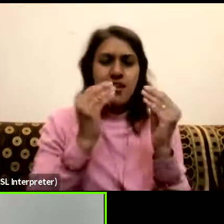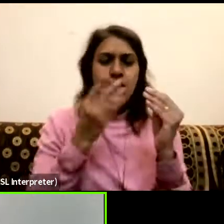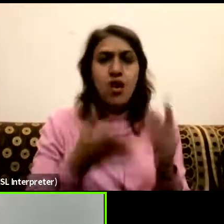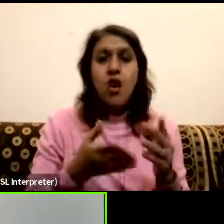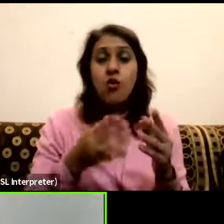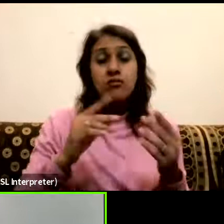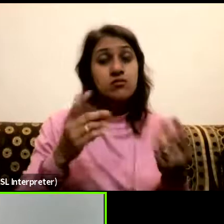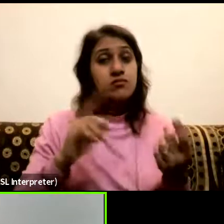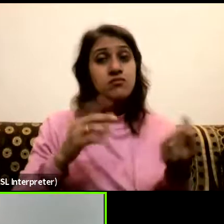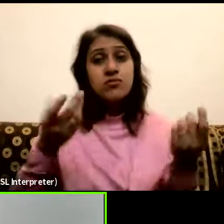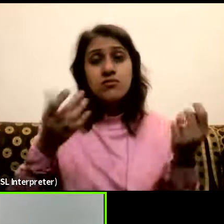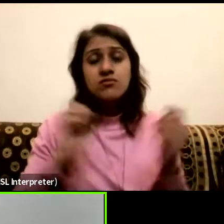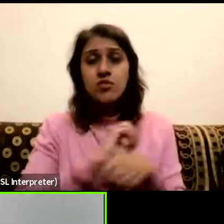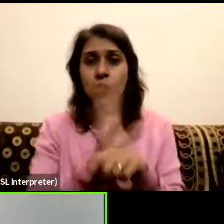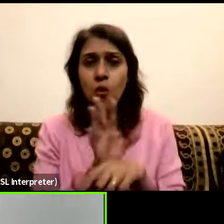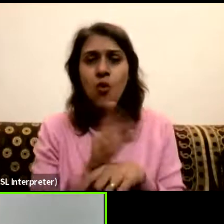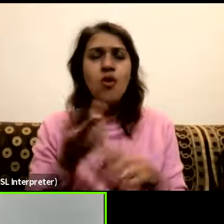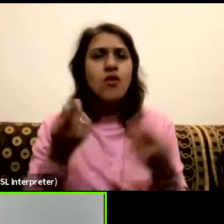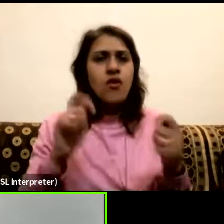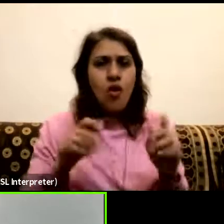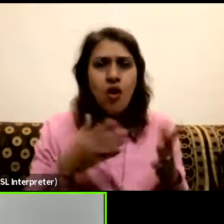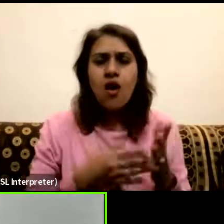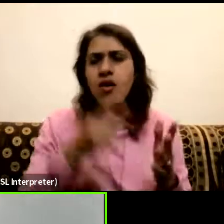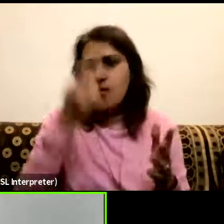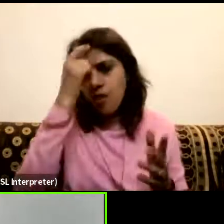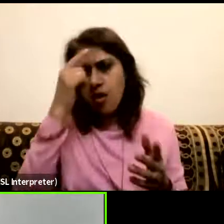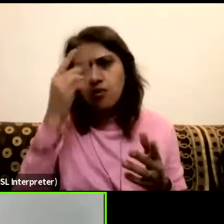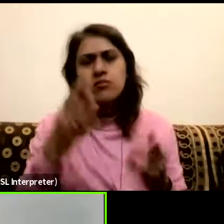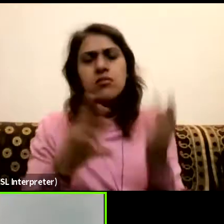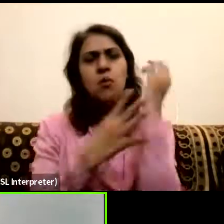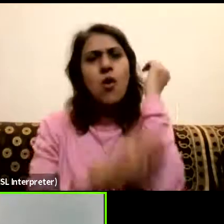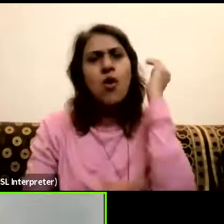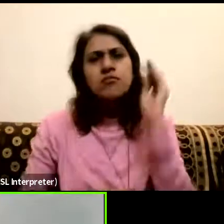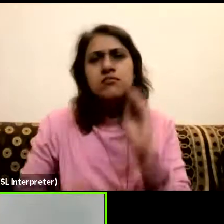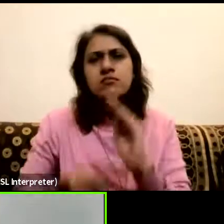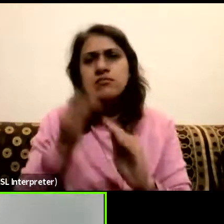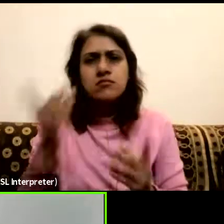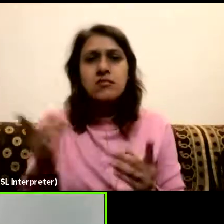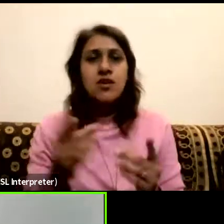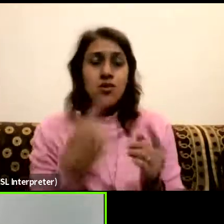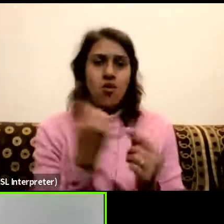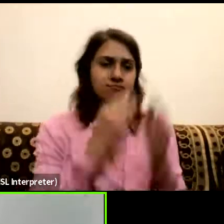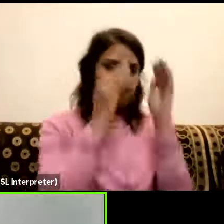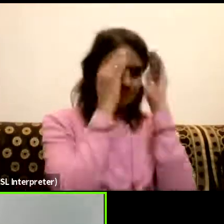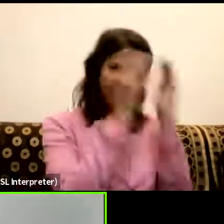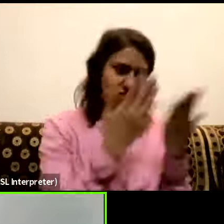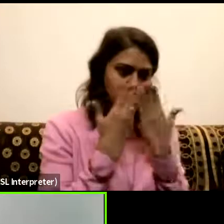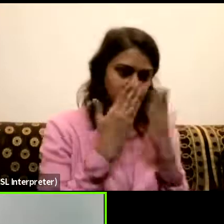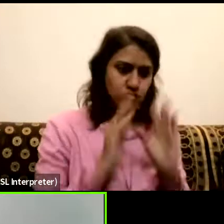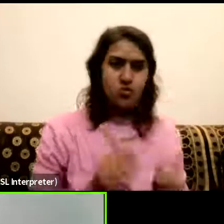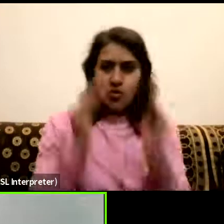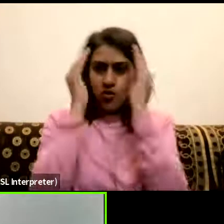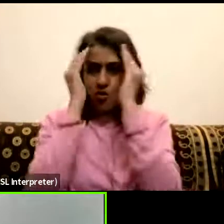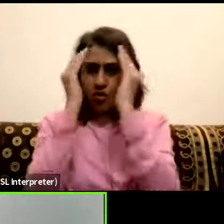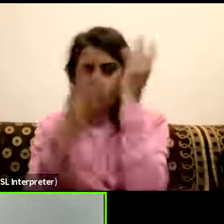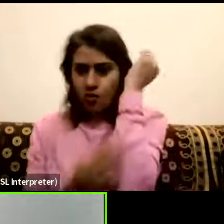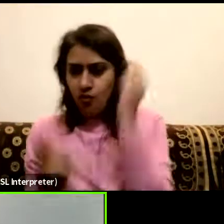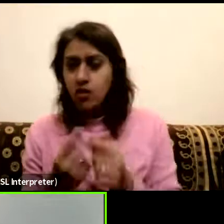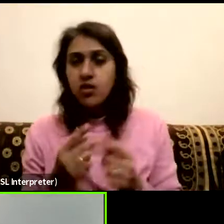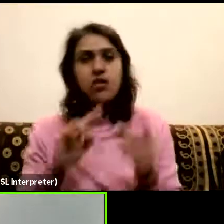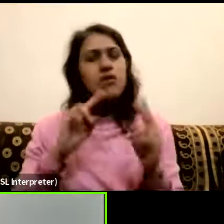time like this, we cannot say, I only look at education, or I only look at this, and I only look at that. There has to be a